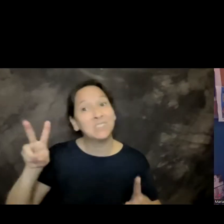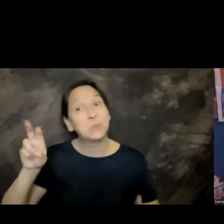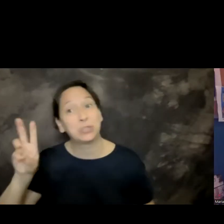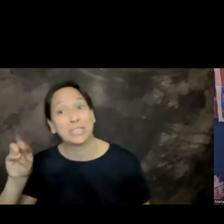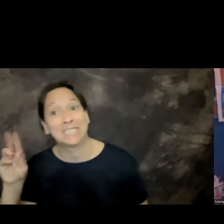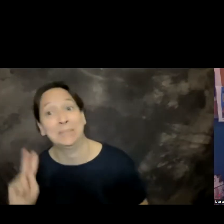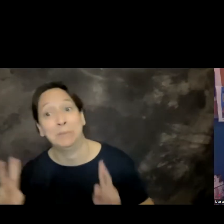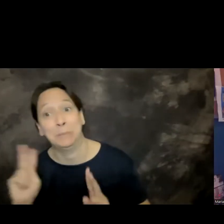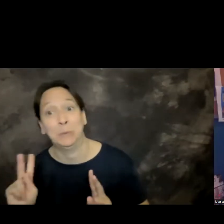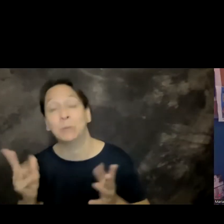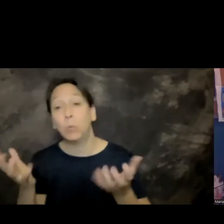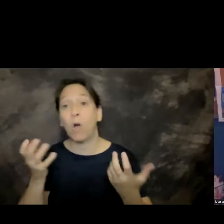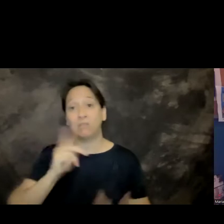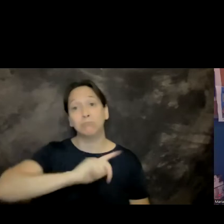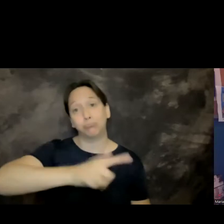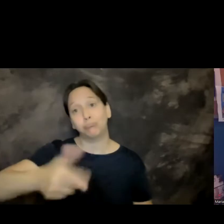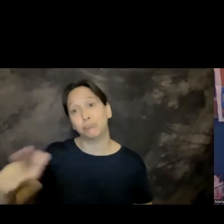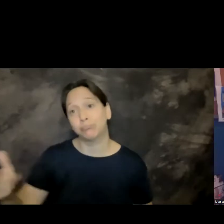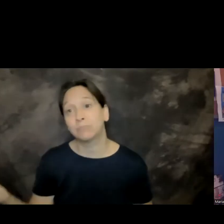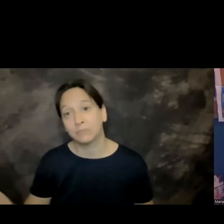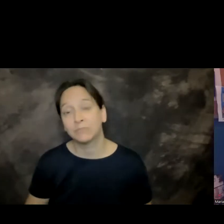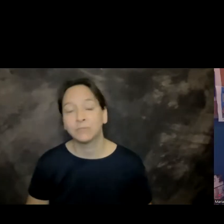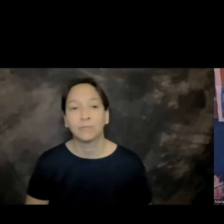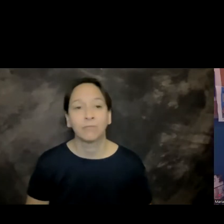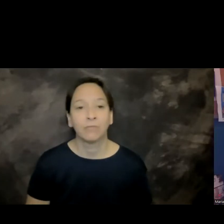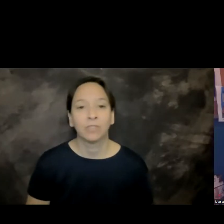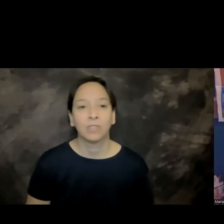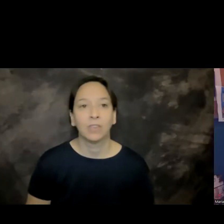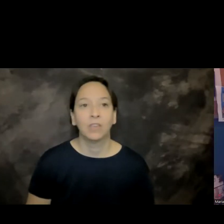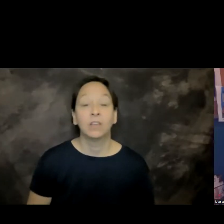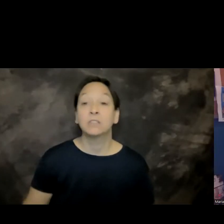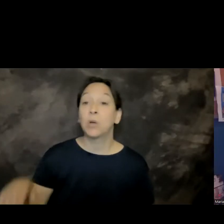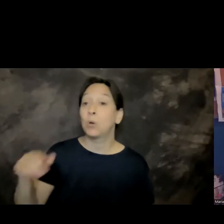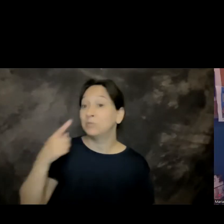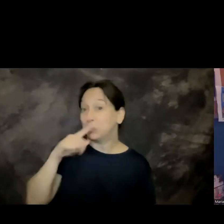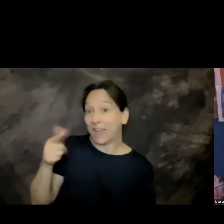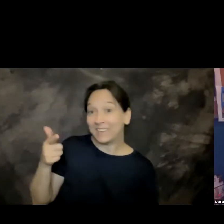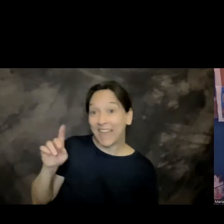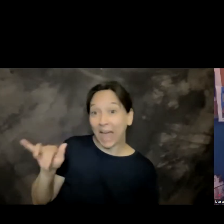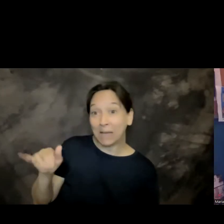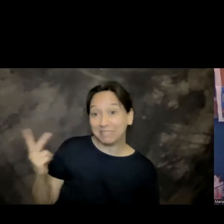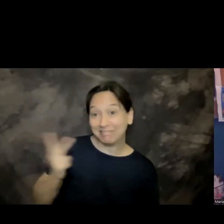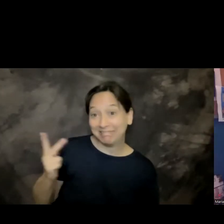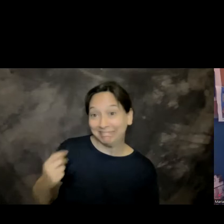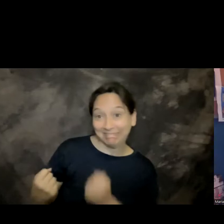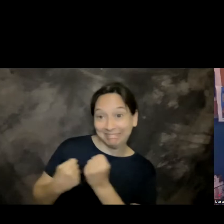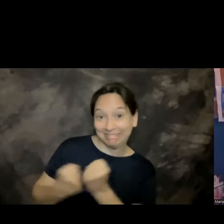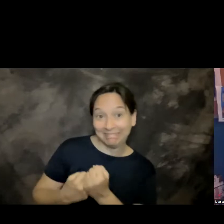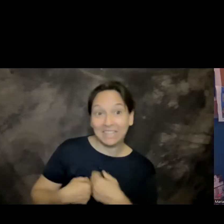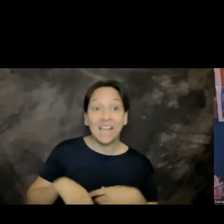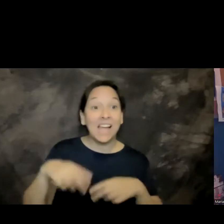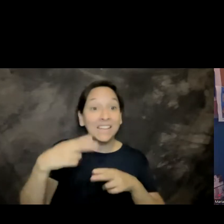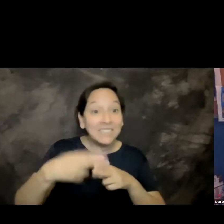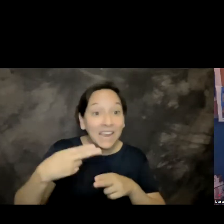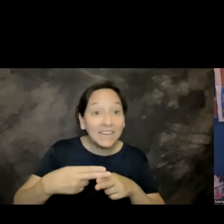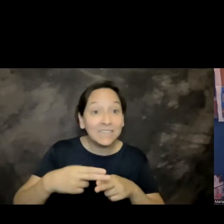many voices as possible. Okay. So Gabby, if you can help me out here, I'm going to say the people's names,